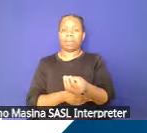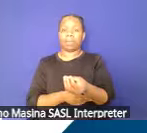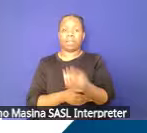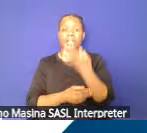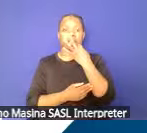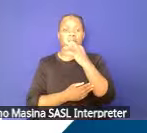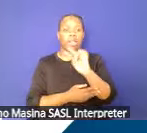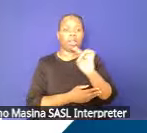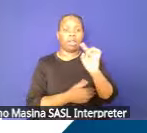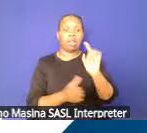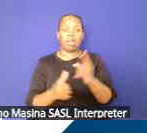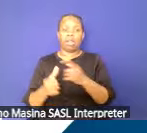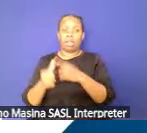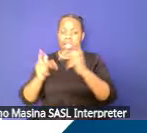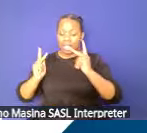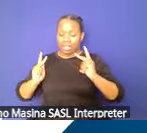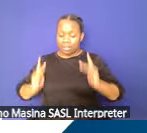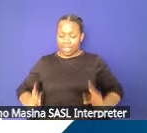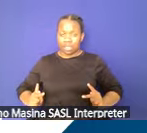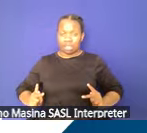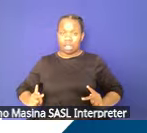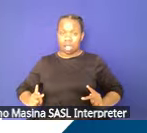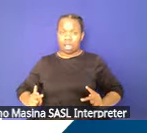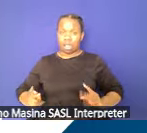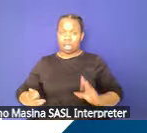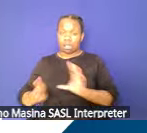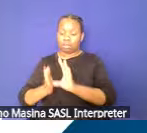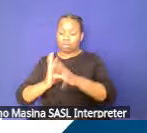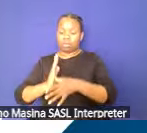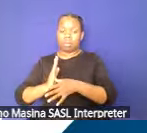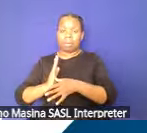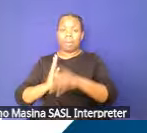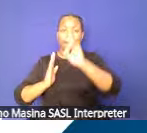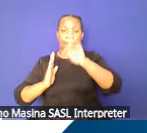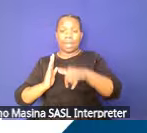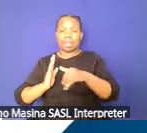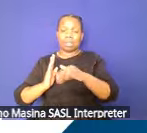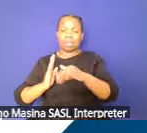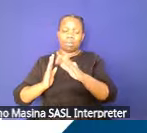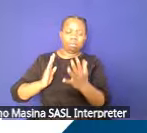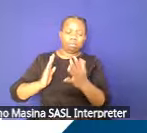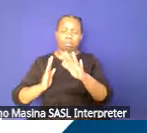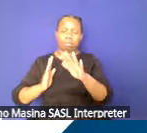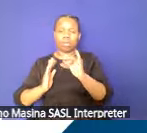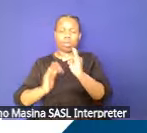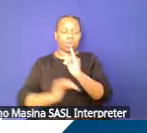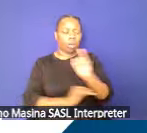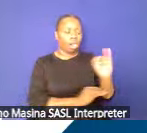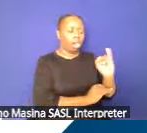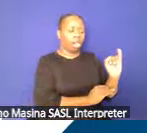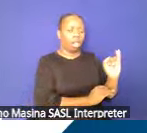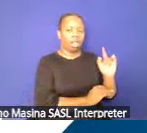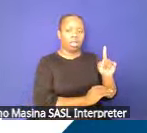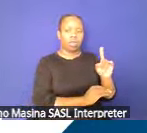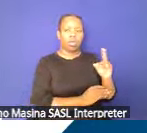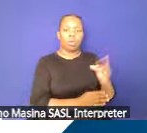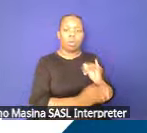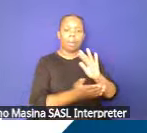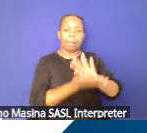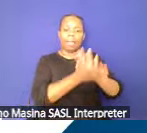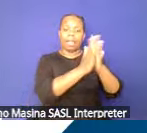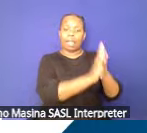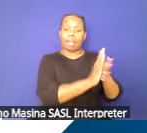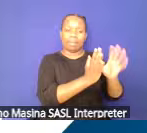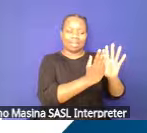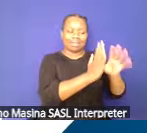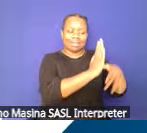the physical impairment must be moderate to severe to qualify as a